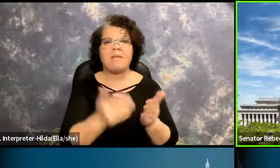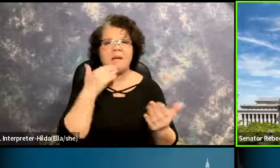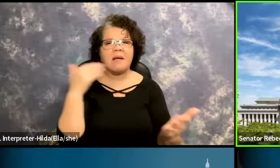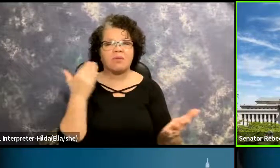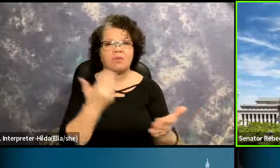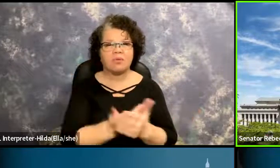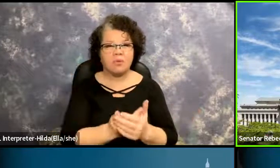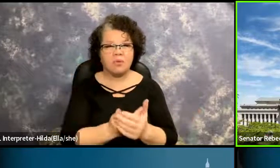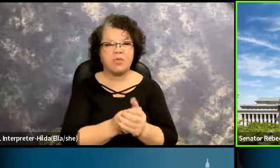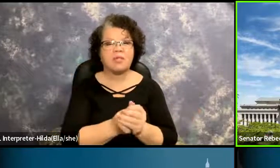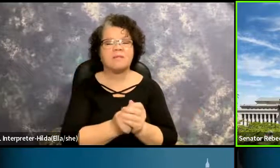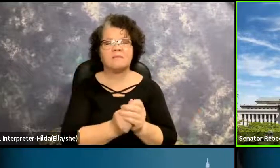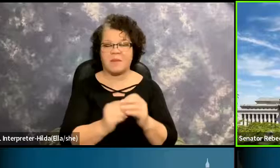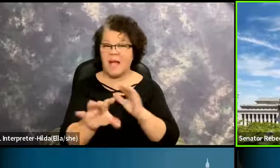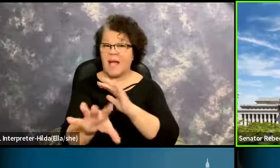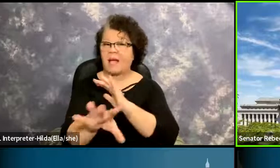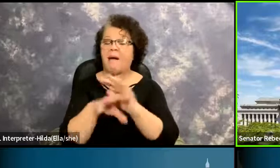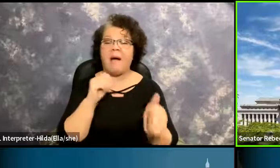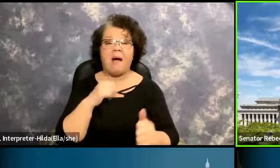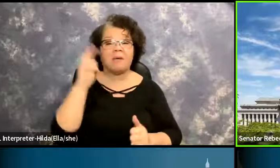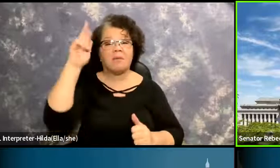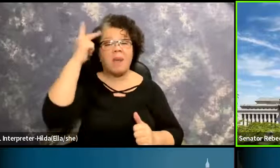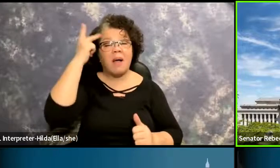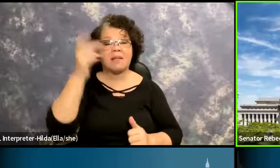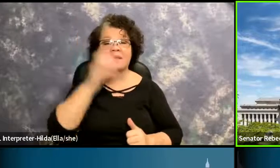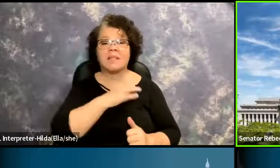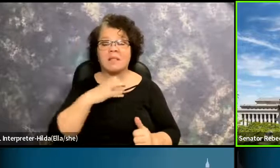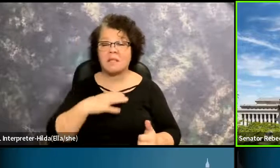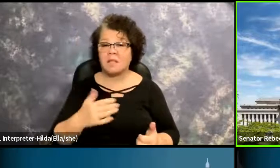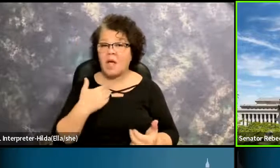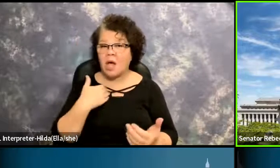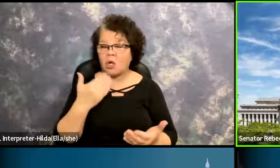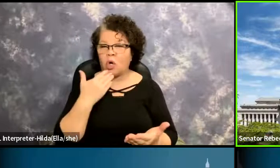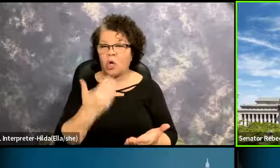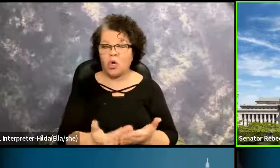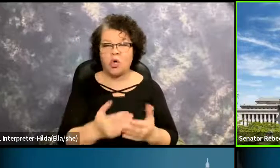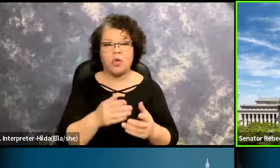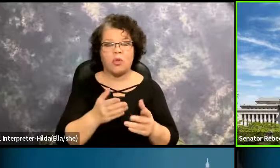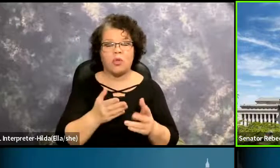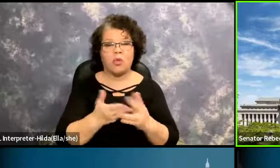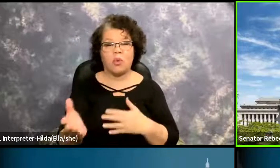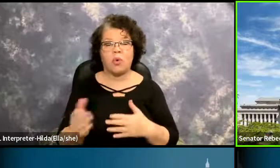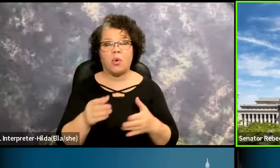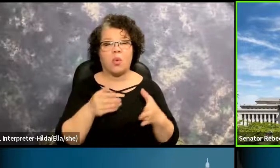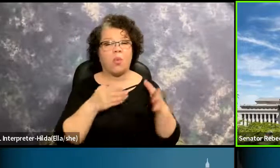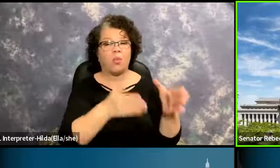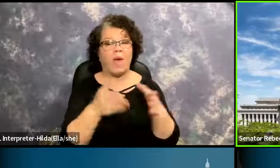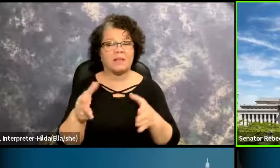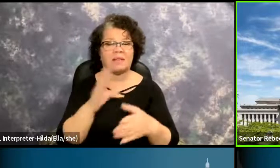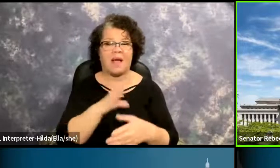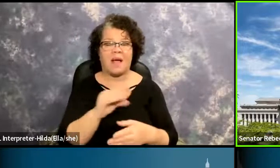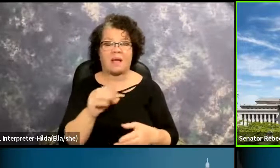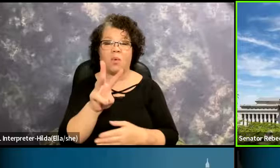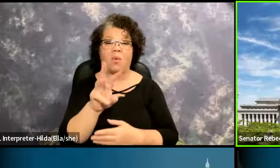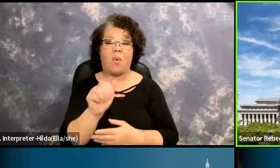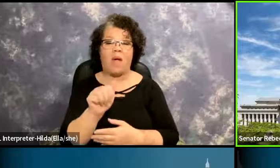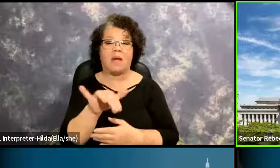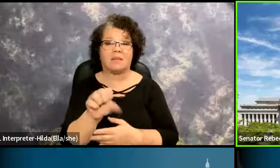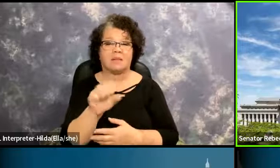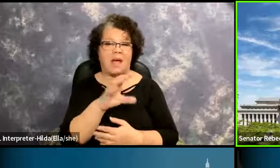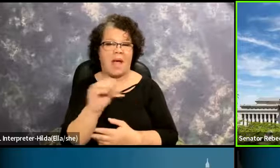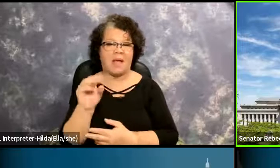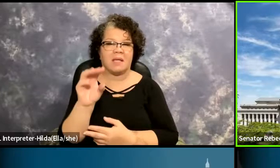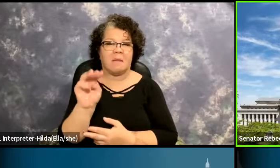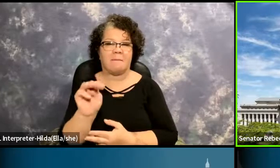got out of policy committee, had a good hearing in Ways and Means. We just need to build up next year